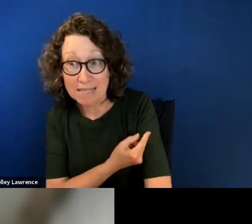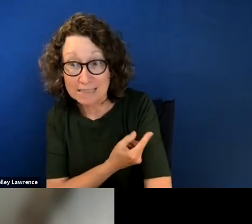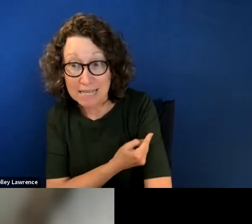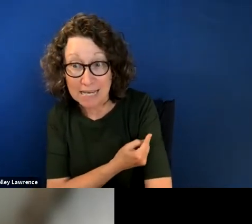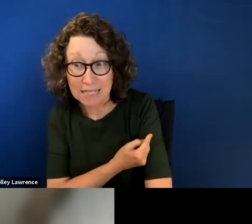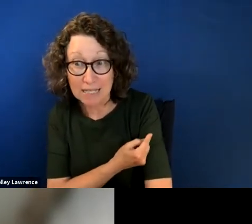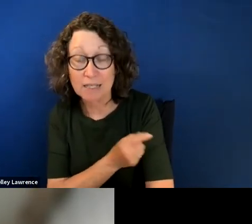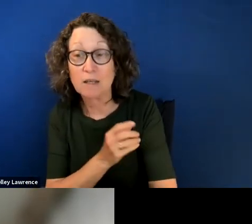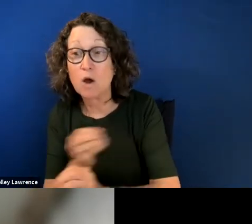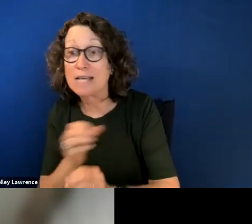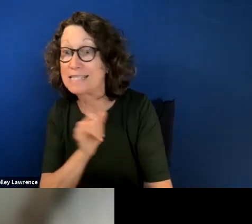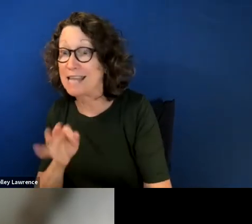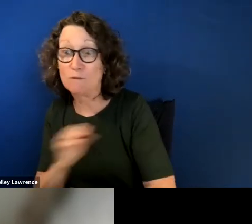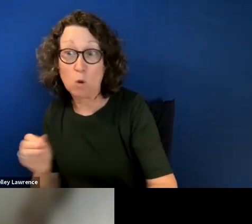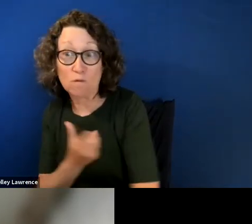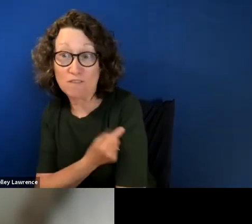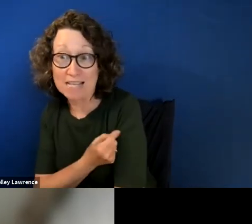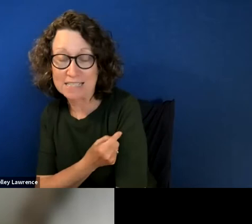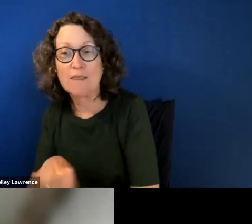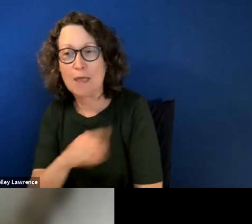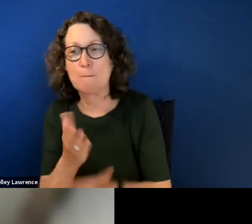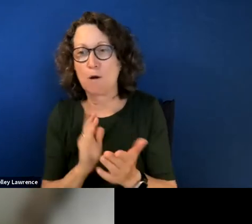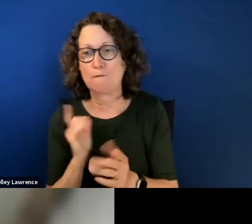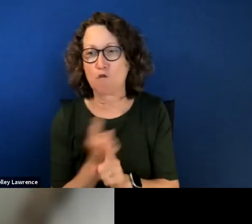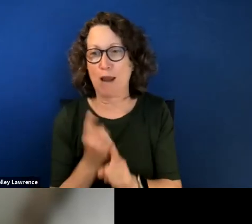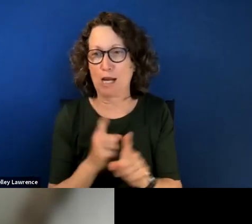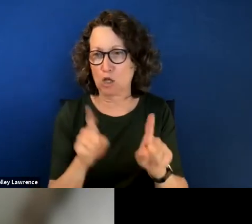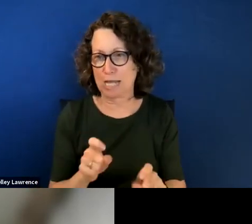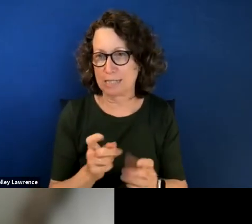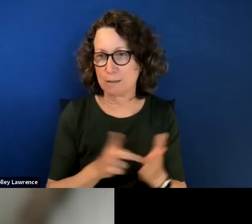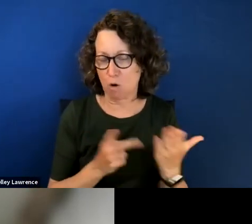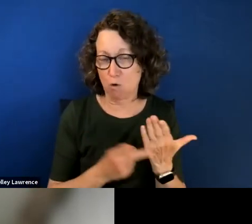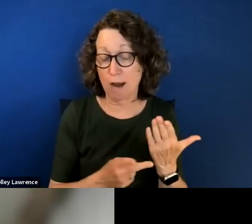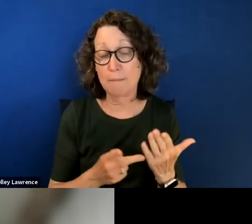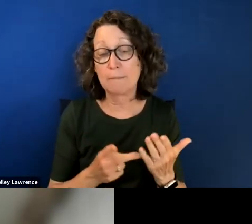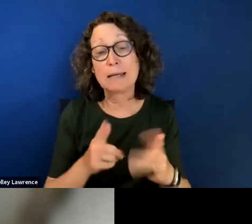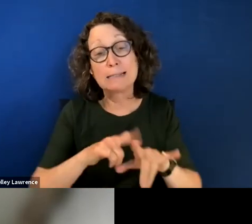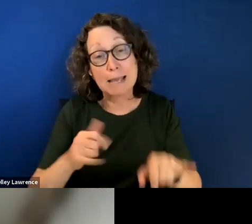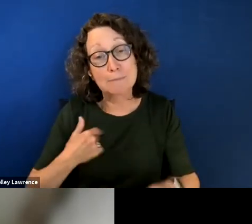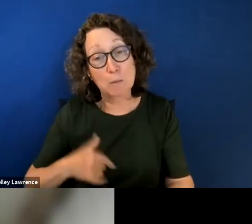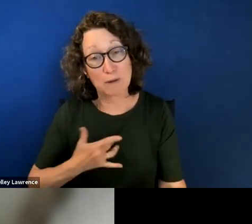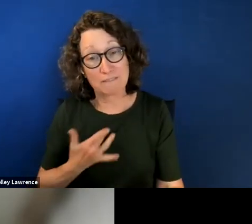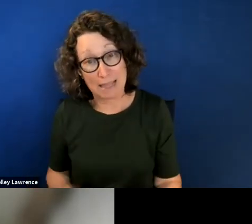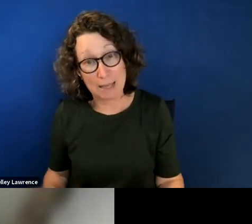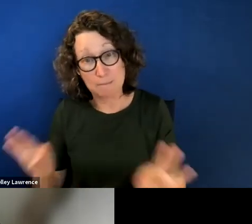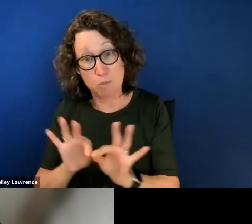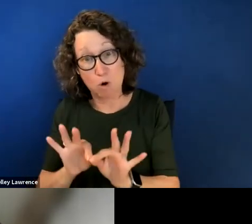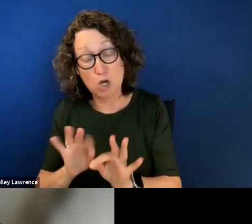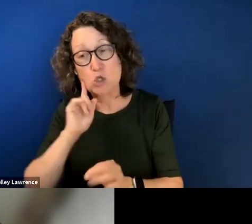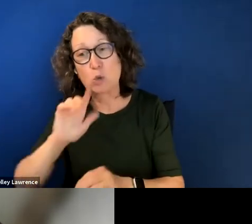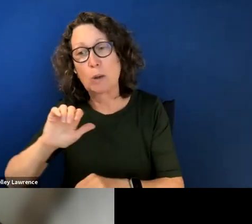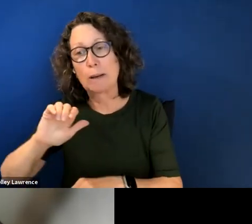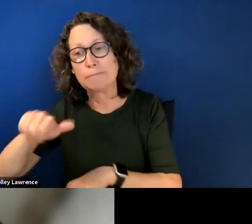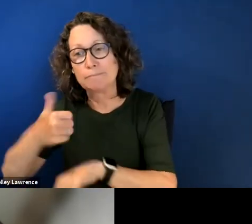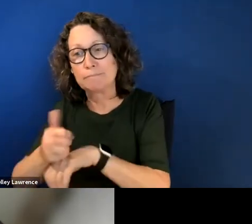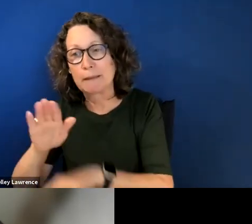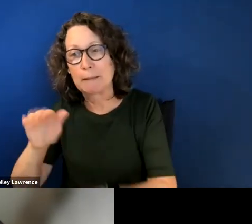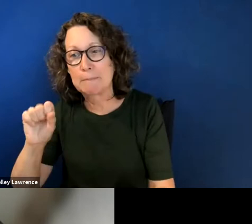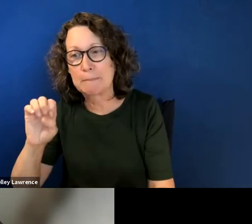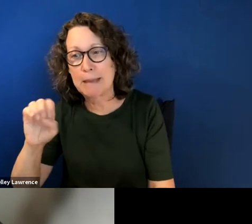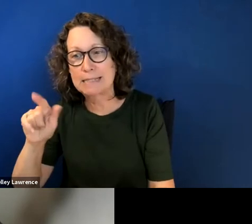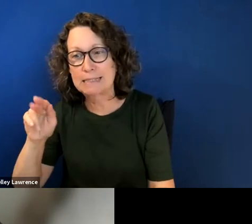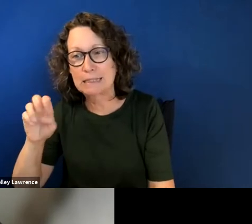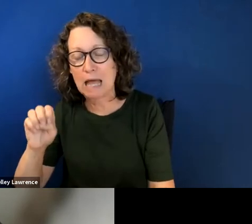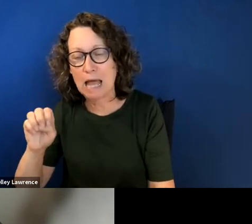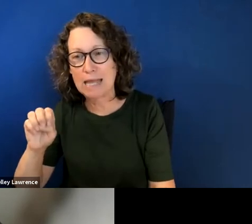program. However, we do feel that it's important to do baseline testing of